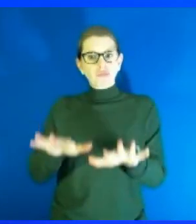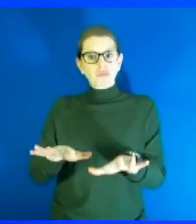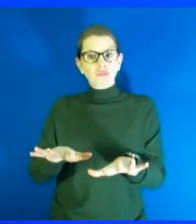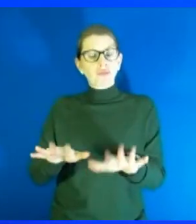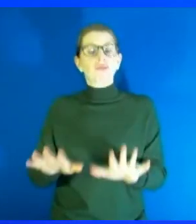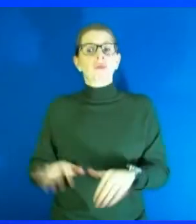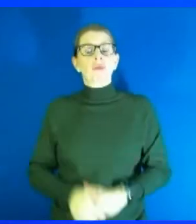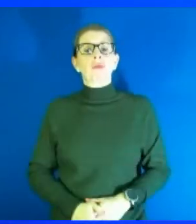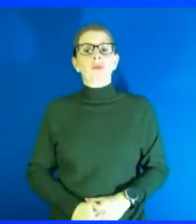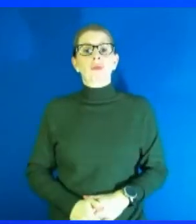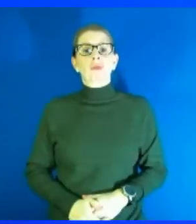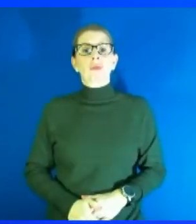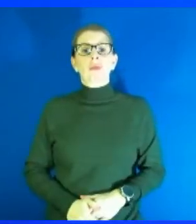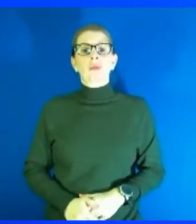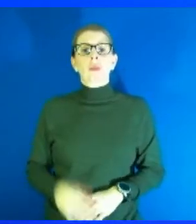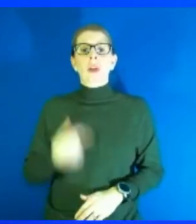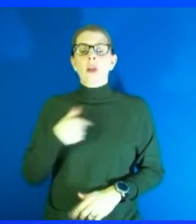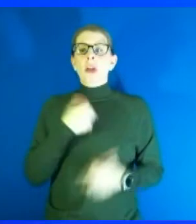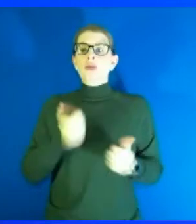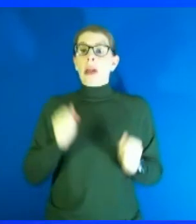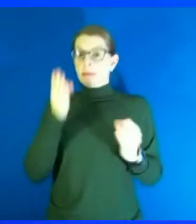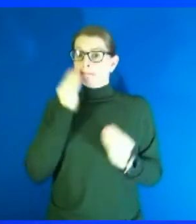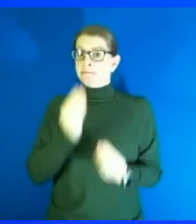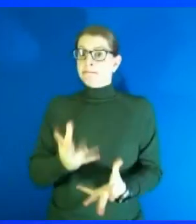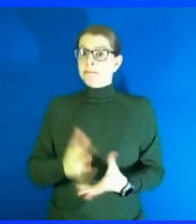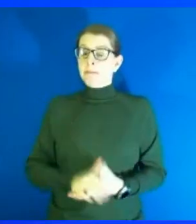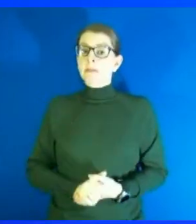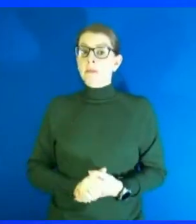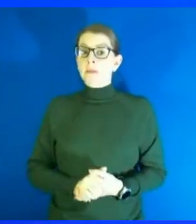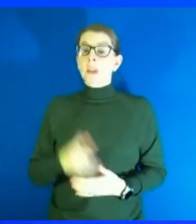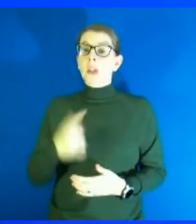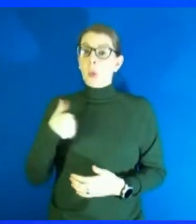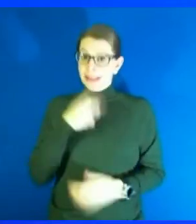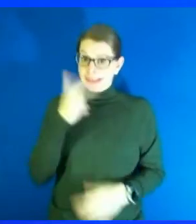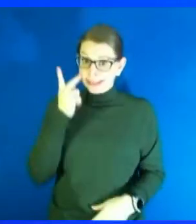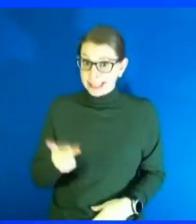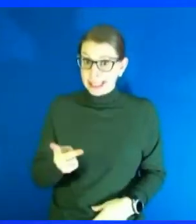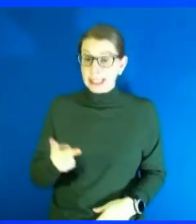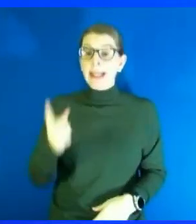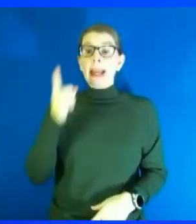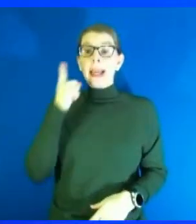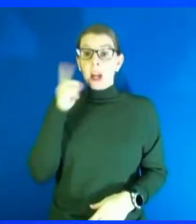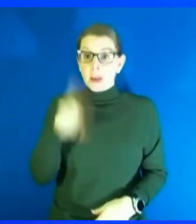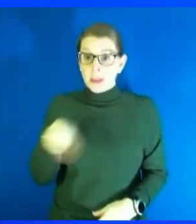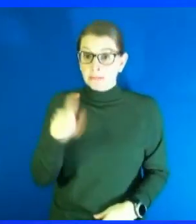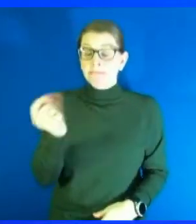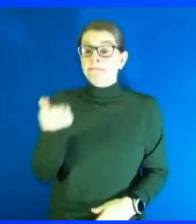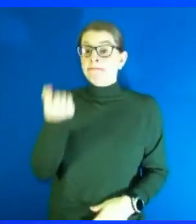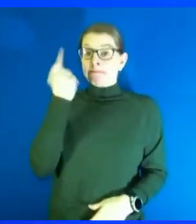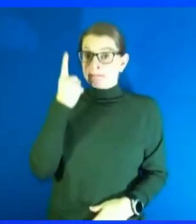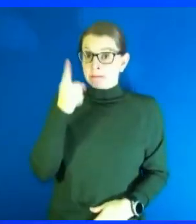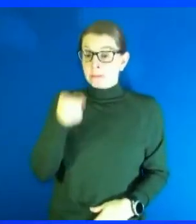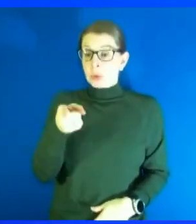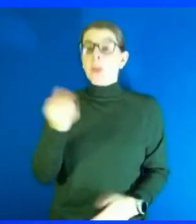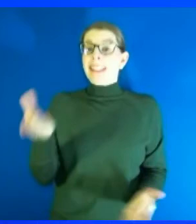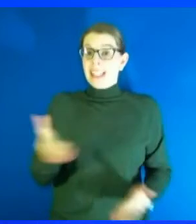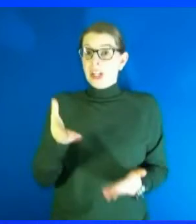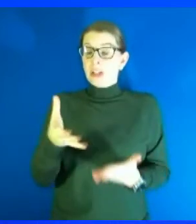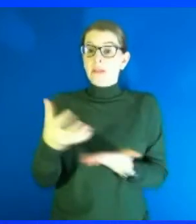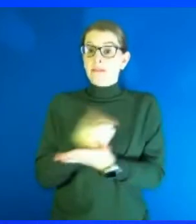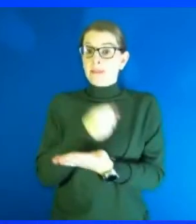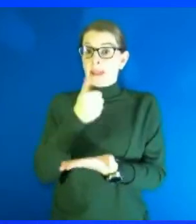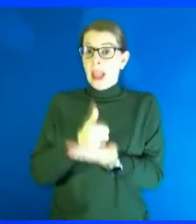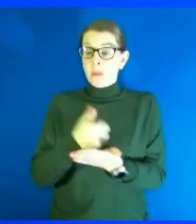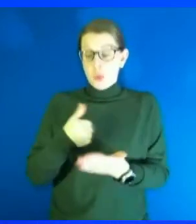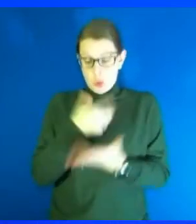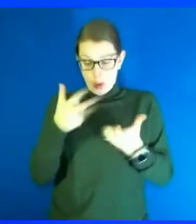situation. First of all, we just try to let them know that we see them, we hear them, we understand that they're here to get help, and we want to help